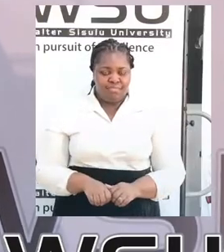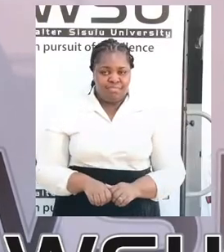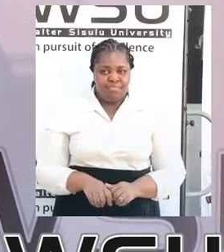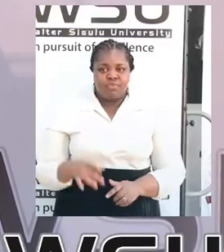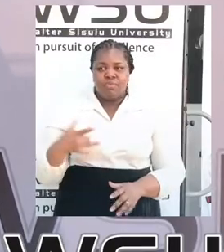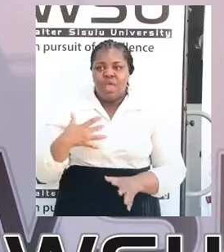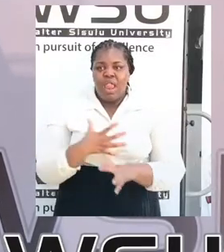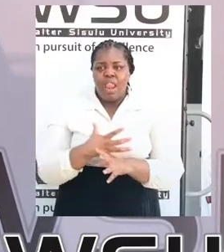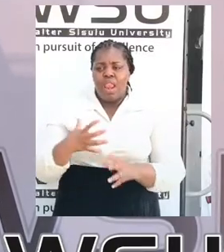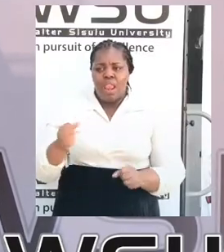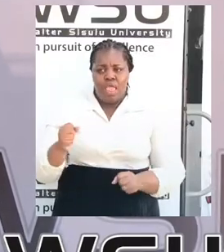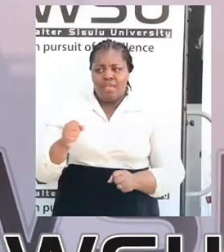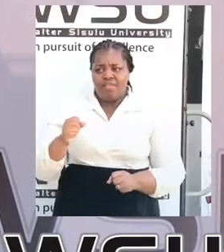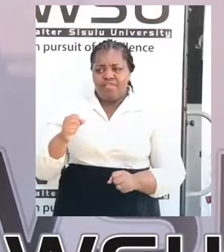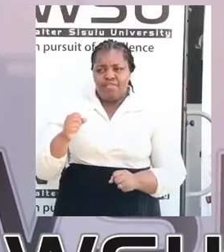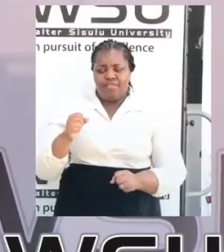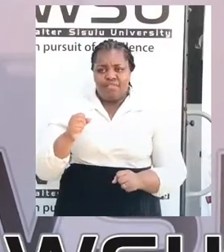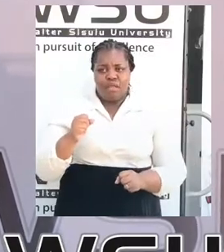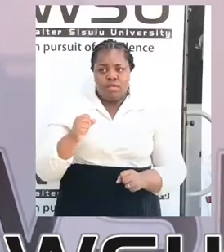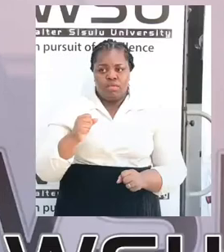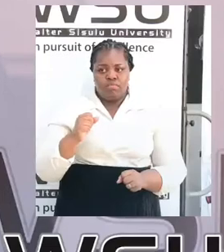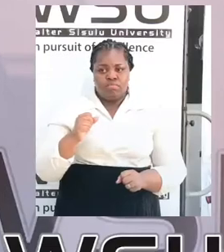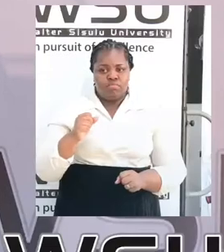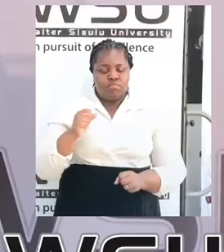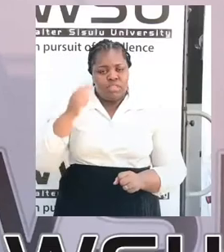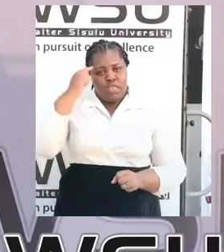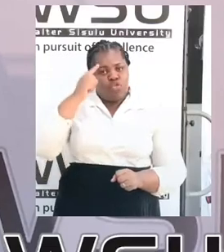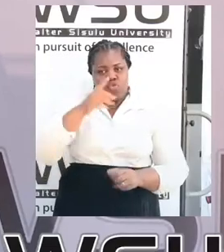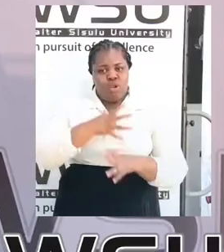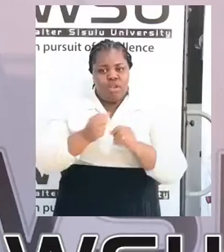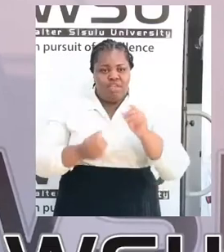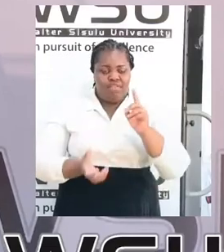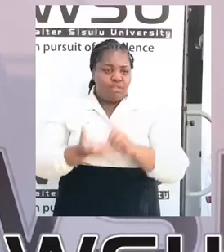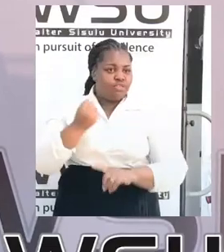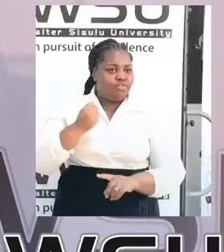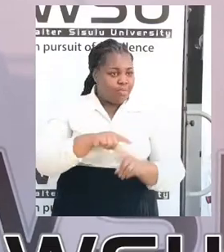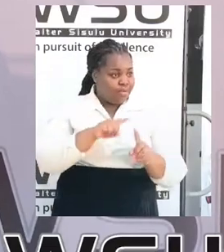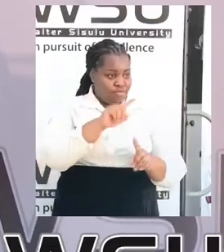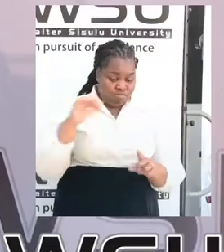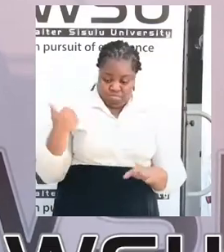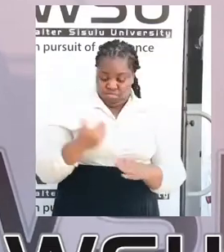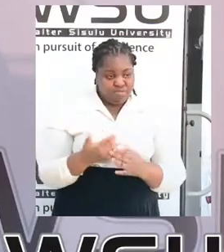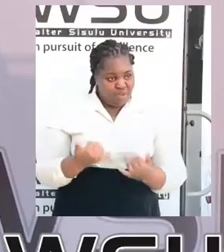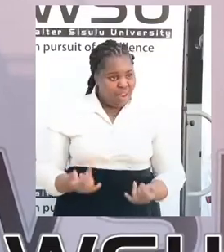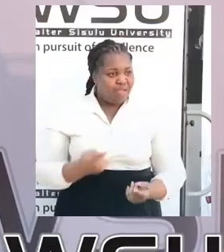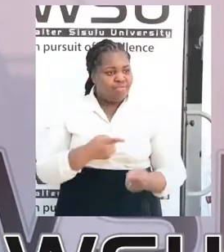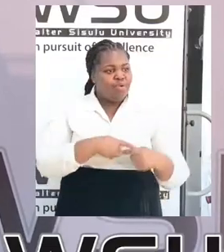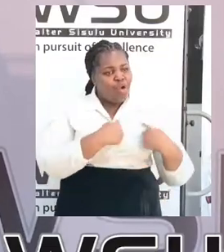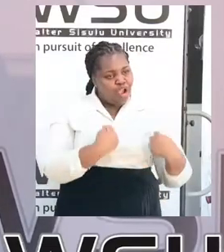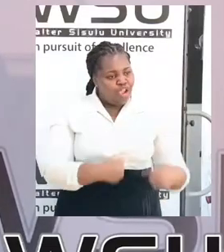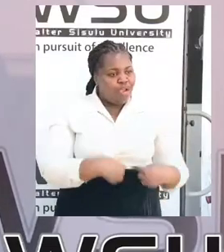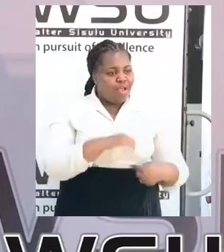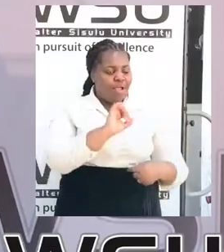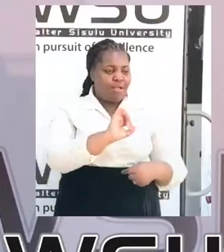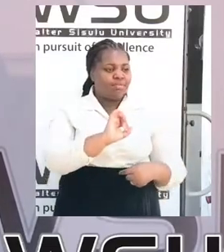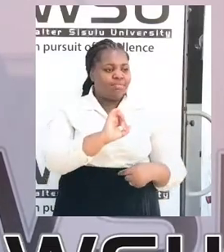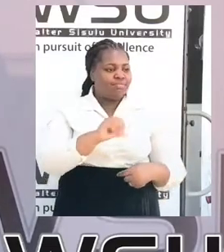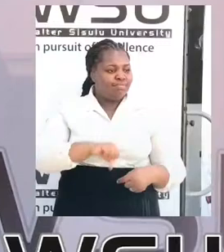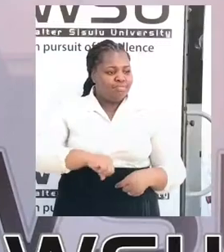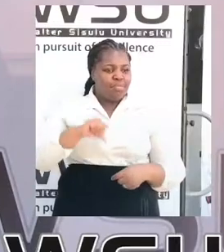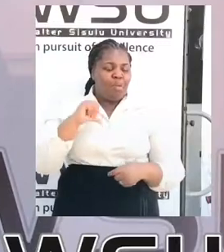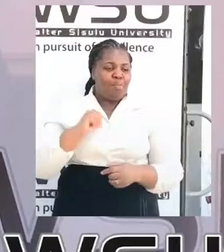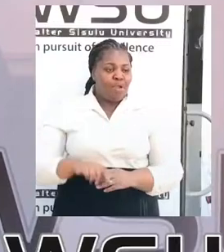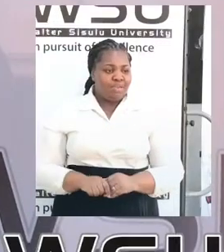We never doubted you'd make it, and here you are. Our hearts are bursting with